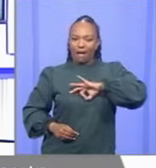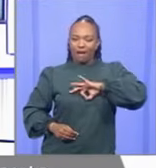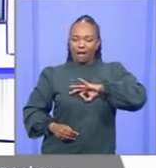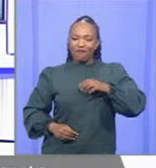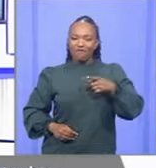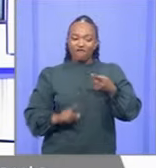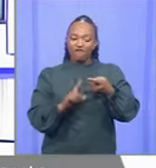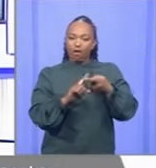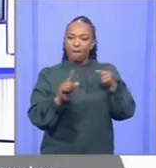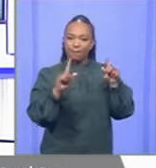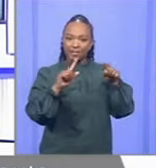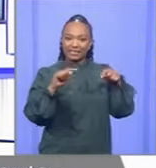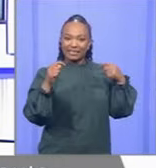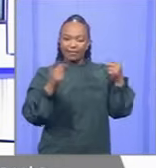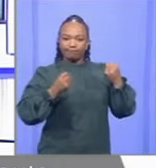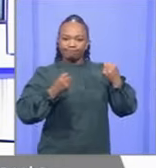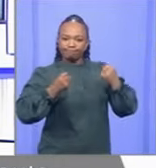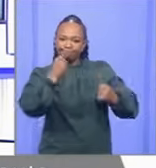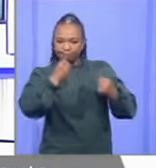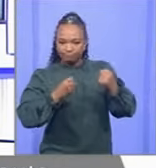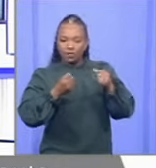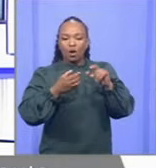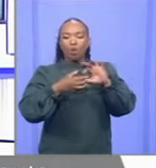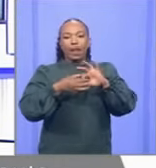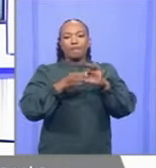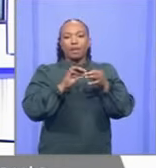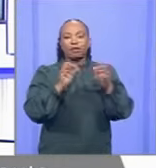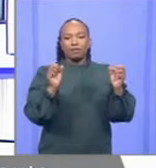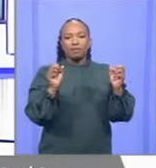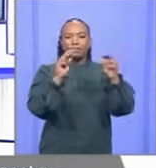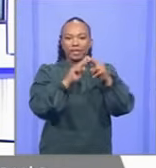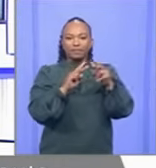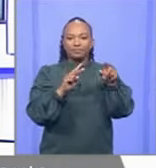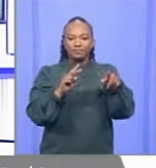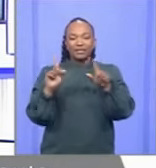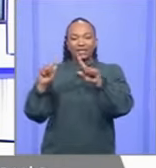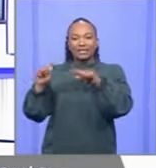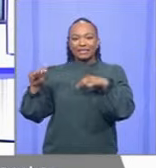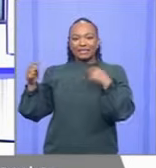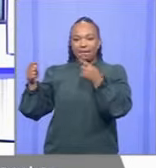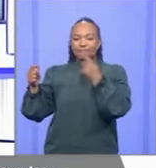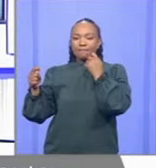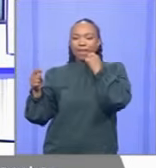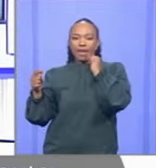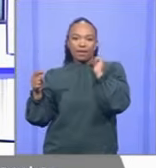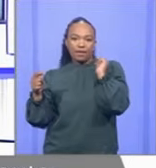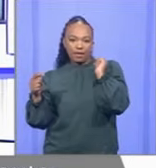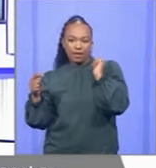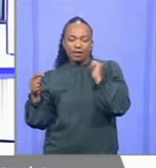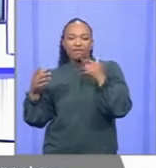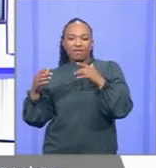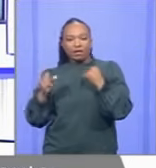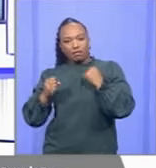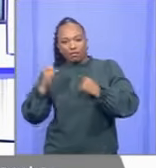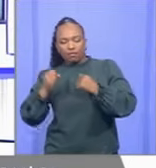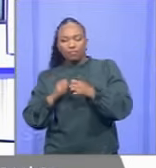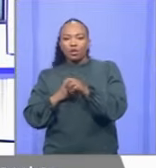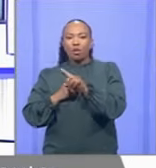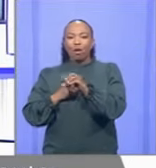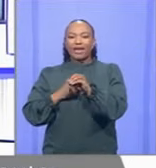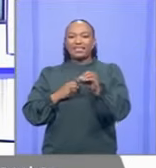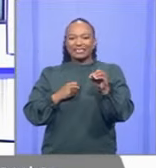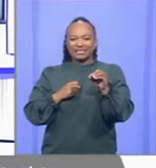mabelo dipapading tša di-Olimpiki ka Paris. Sehlopha sa banna sa babane ba lebelo la dimitara tše lekgolo tša